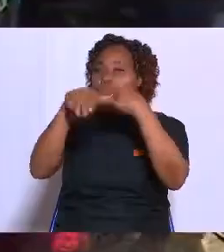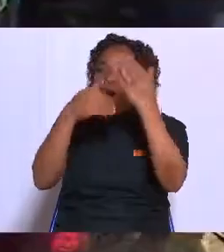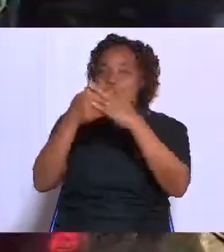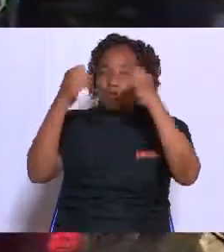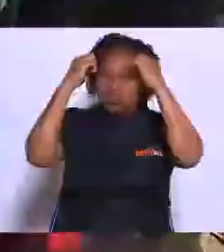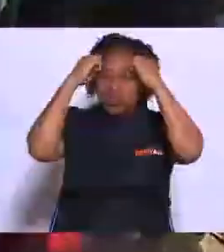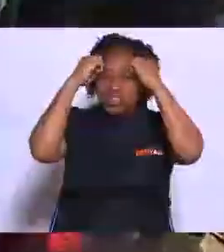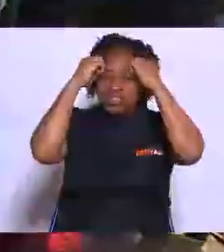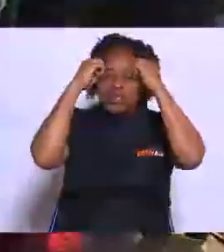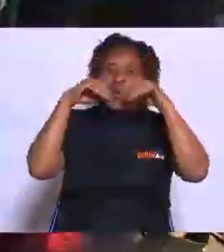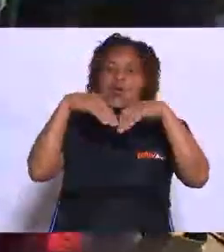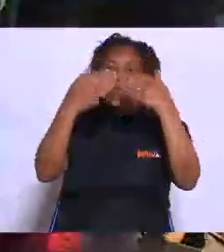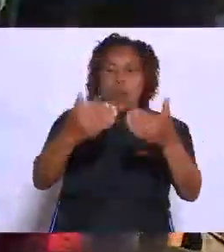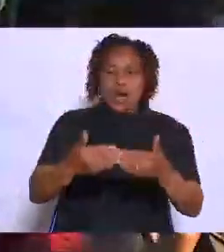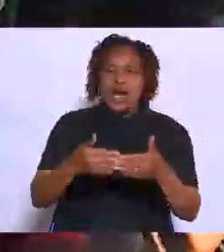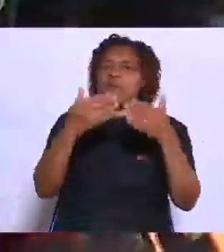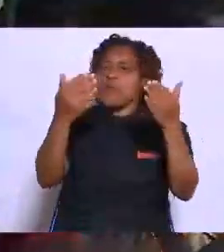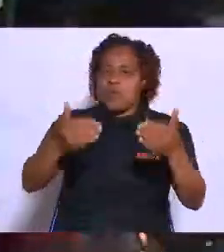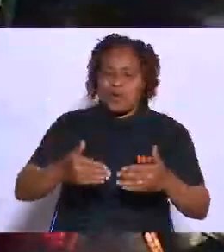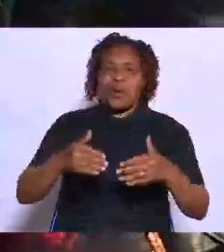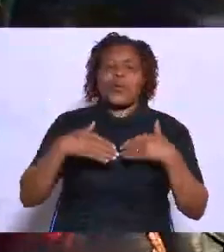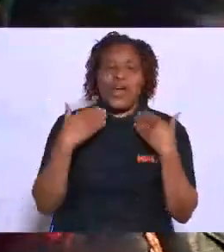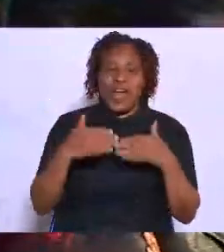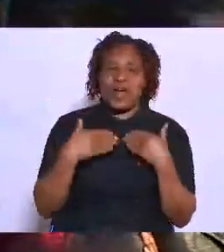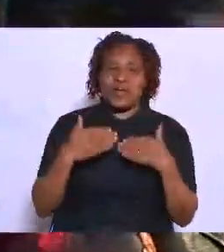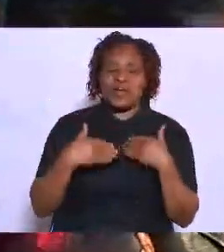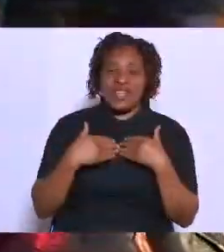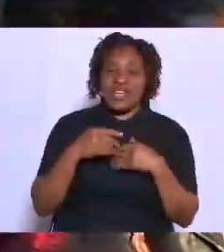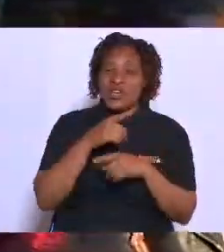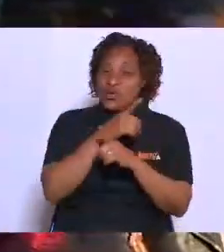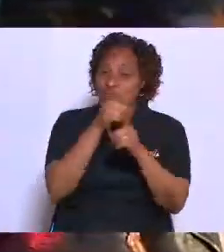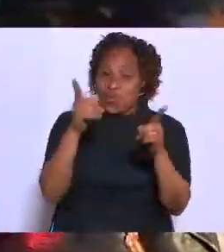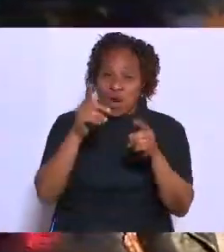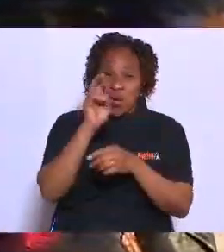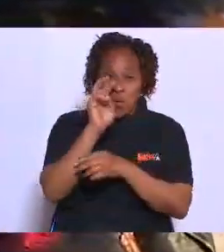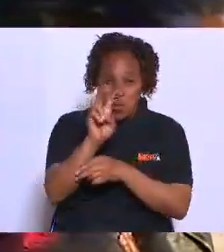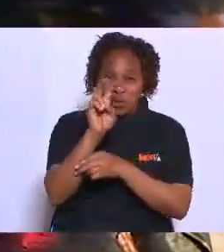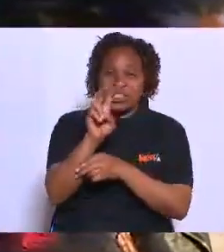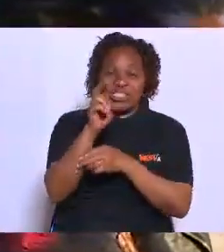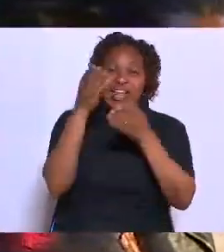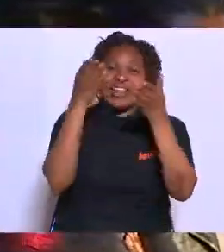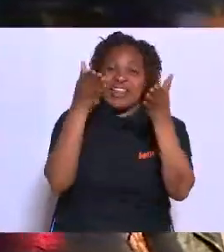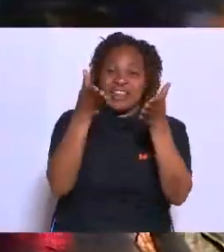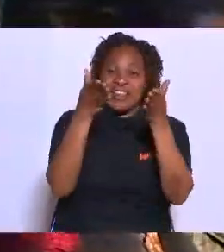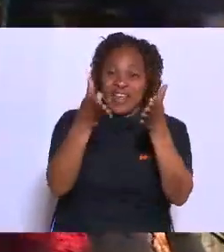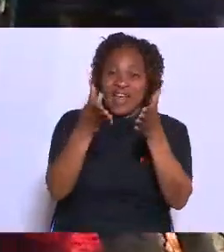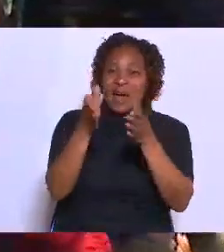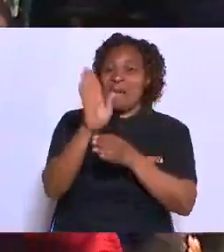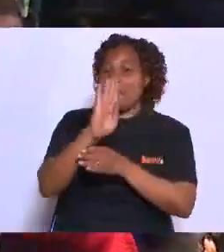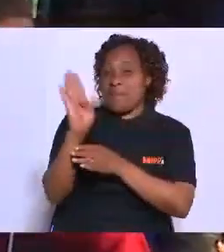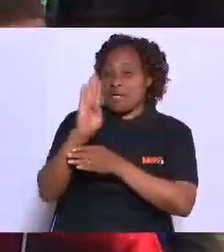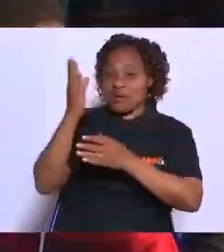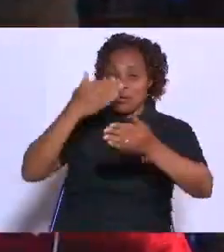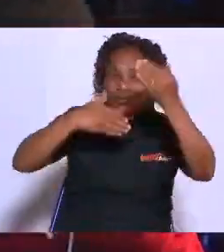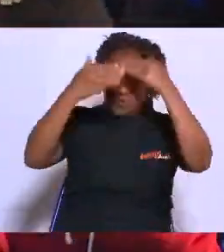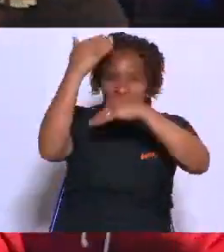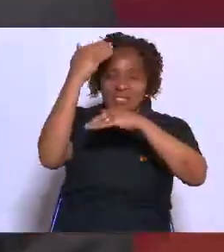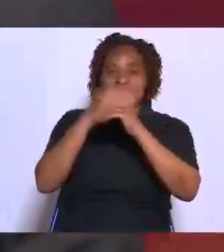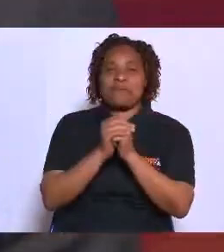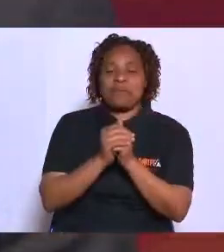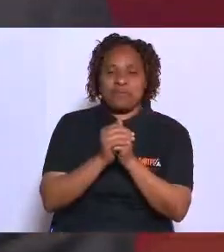tonight welcome we're so delighted that you are watching there at baritone University